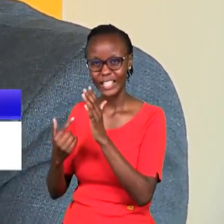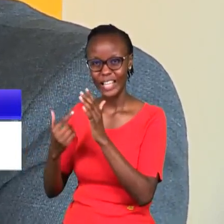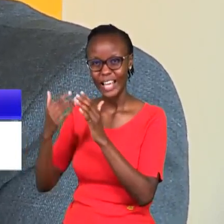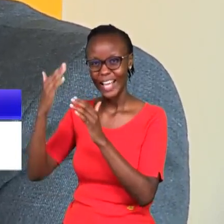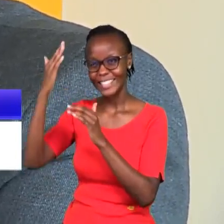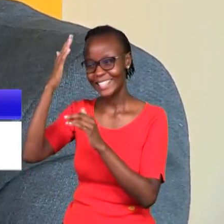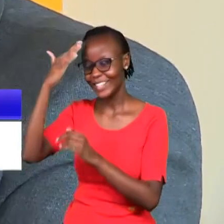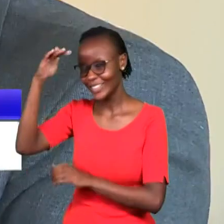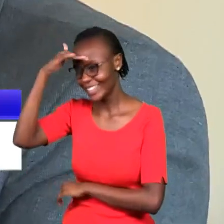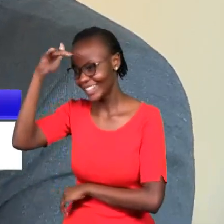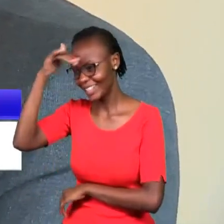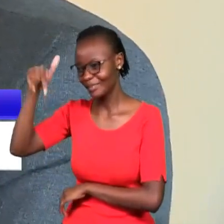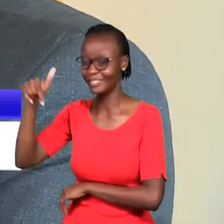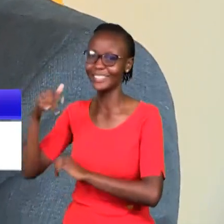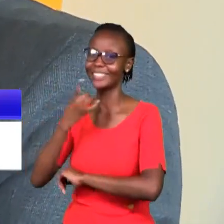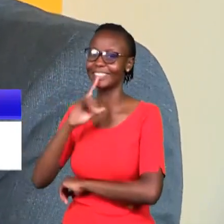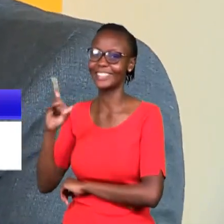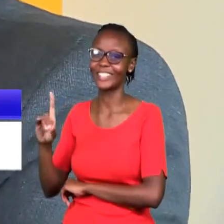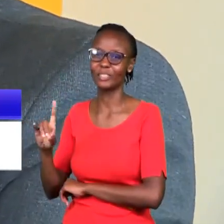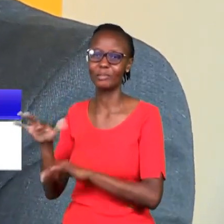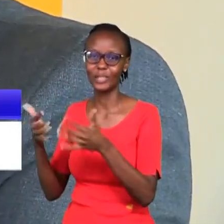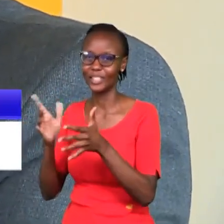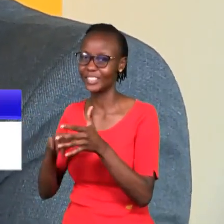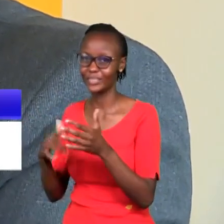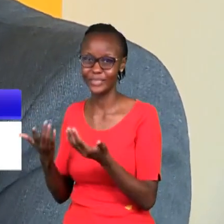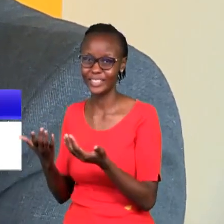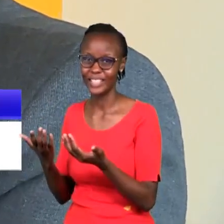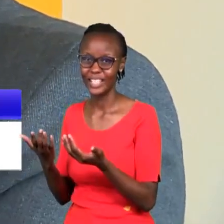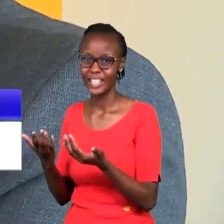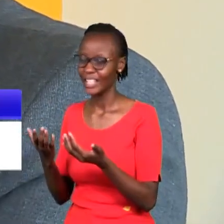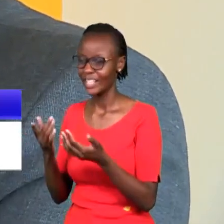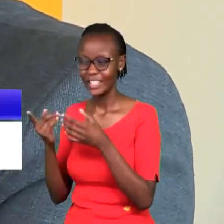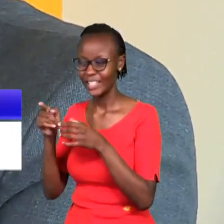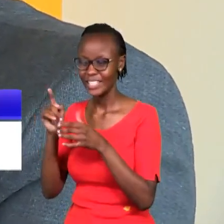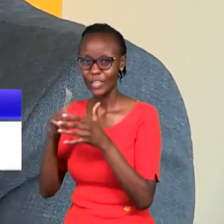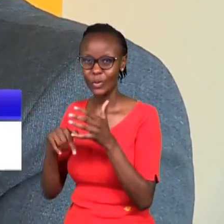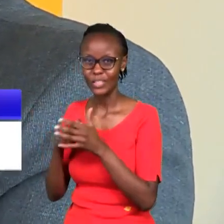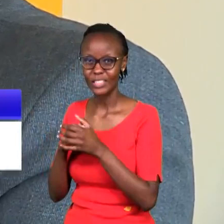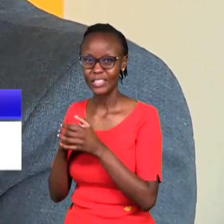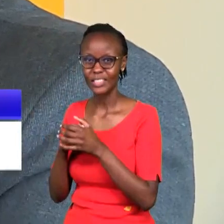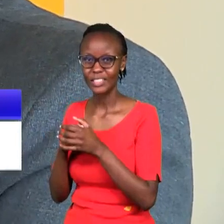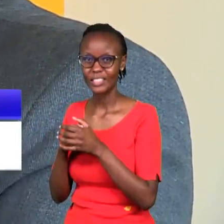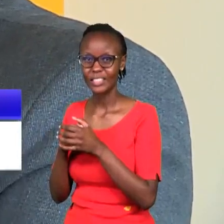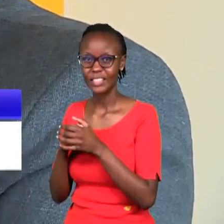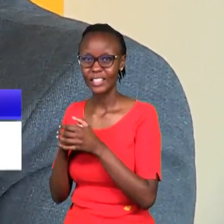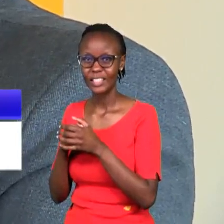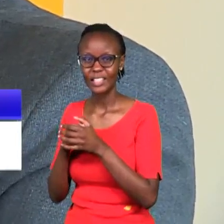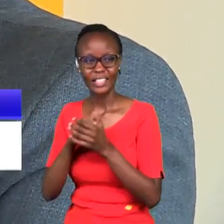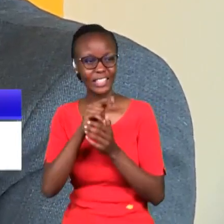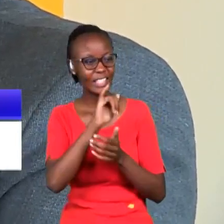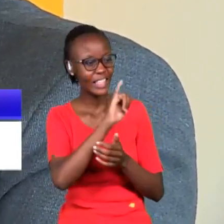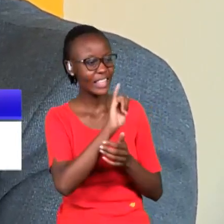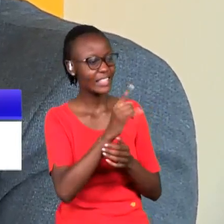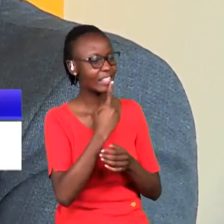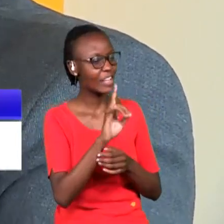or something in Nairobi? What is Canairo? Canairo is Nairobi. It's like a small... No, it's Nairobi. Where did the KA